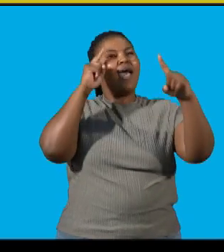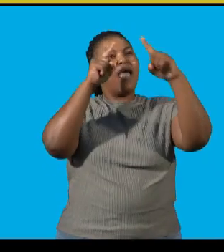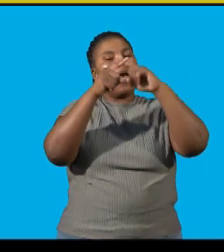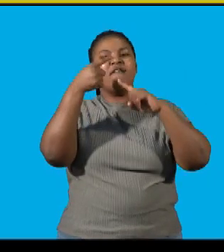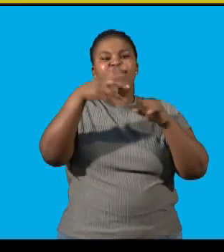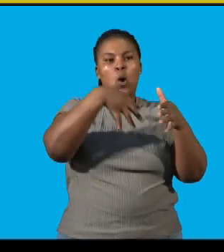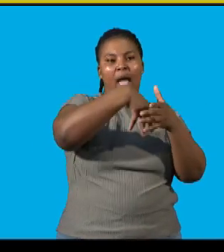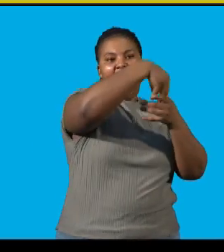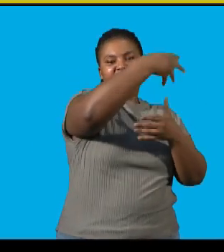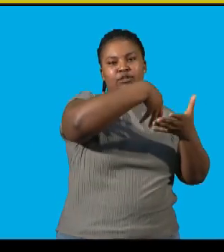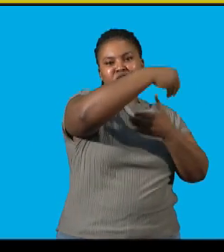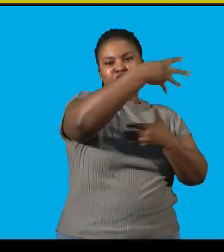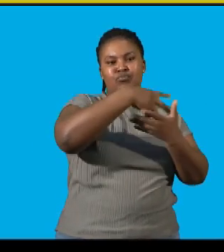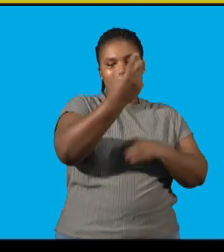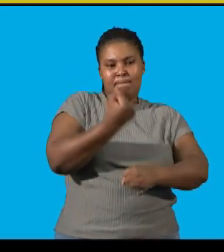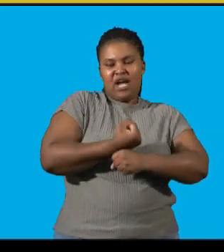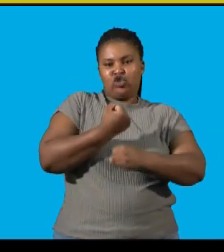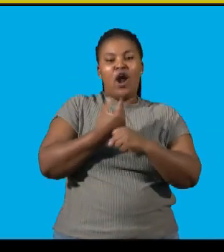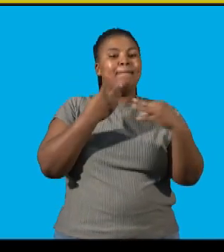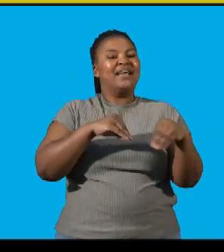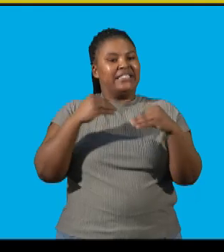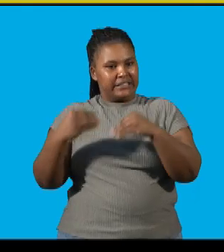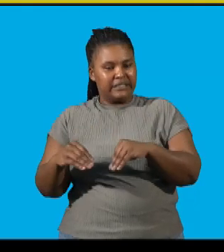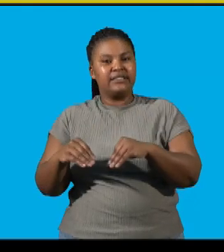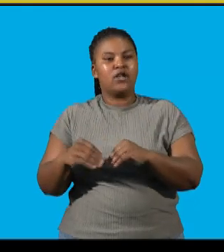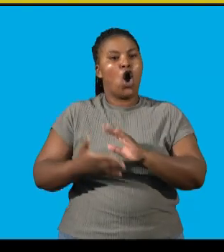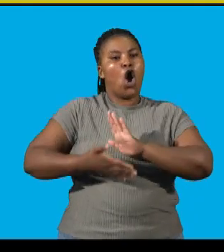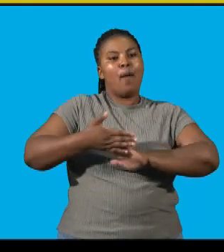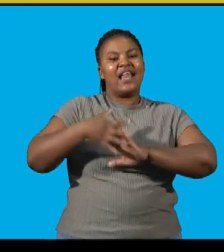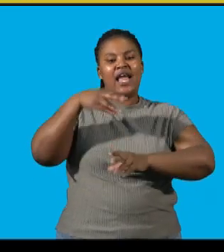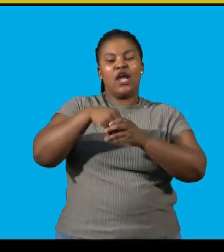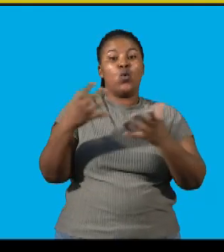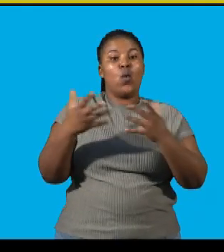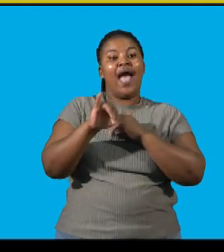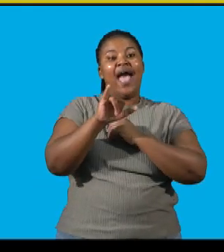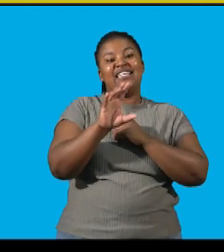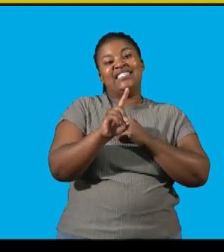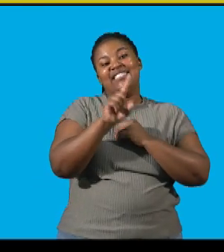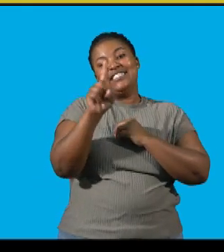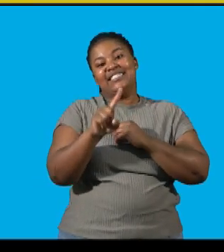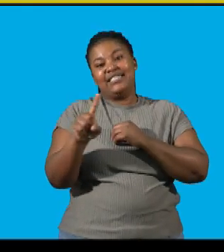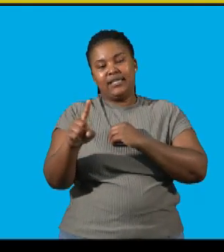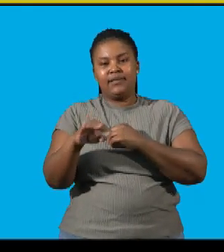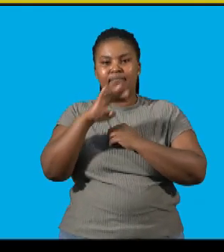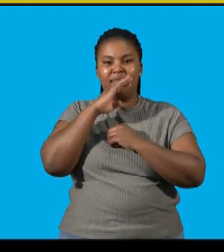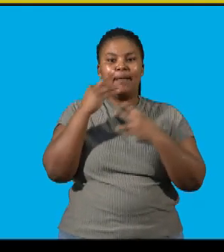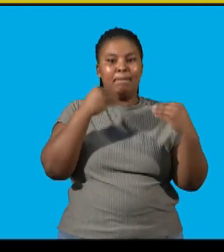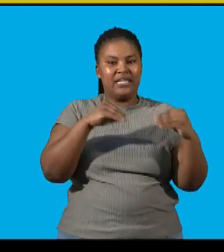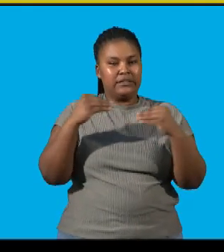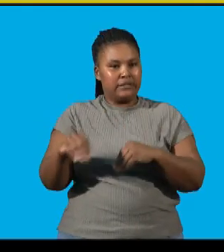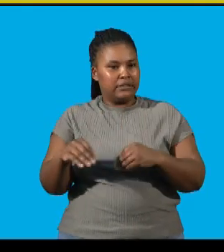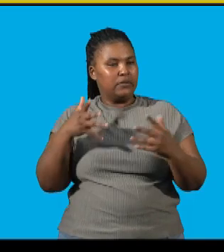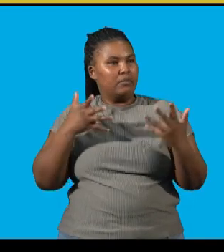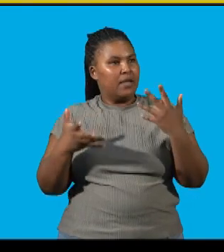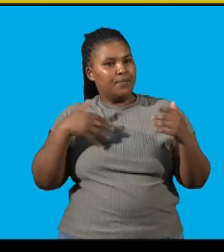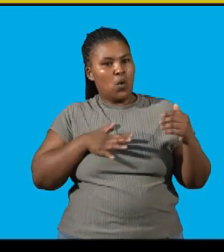at export-oriented manufacturing businesses that operate in the IDZ. So businesses will be attracted